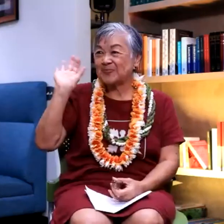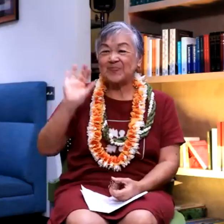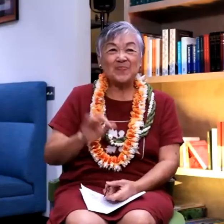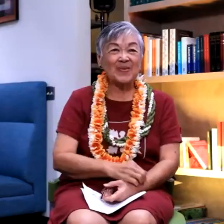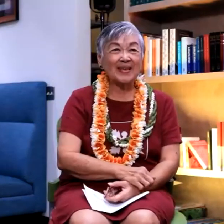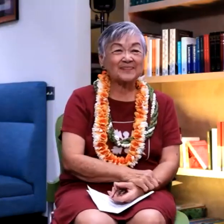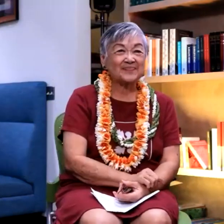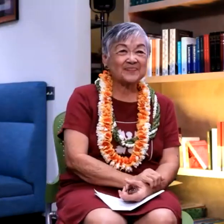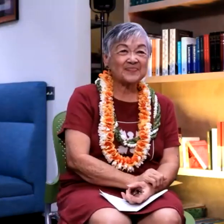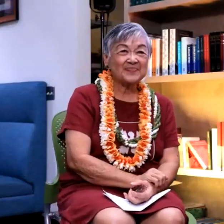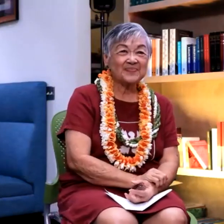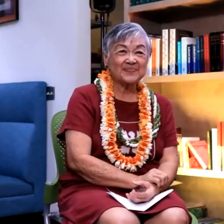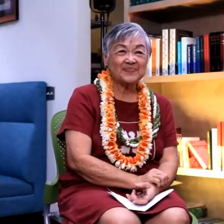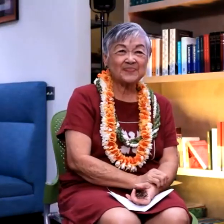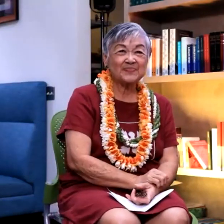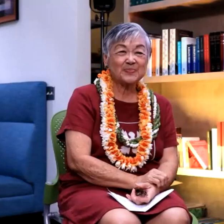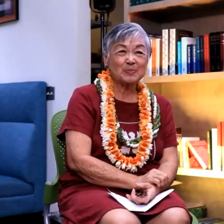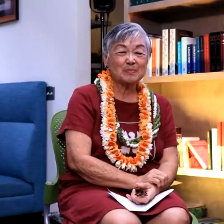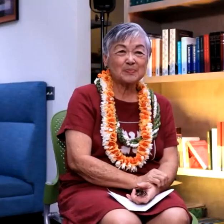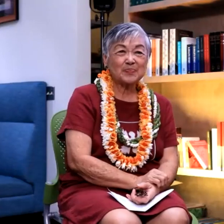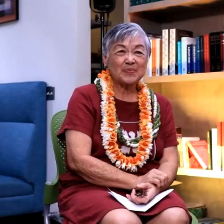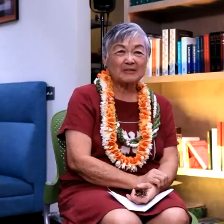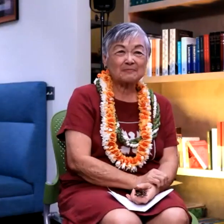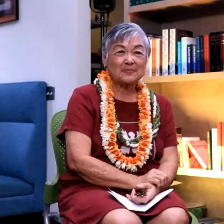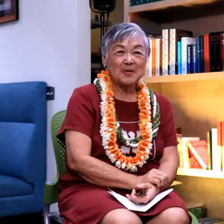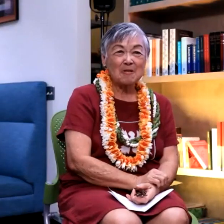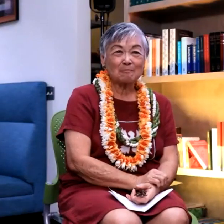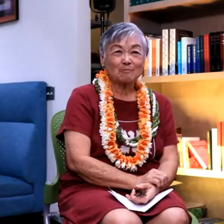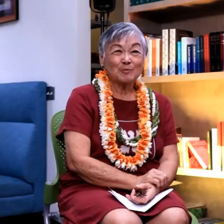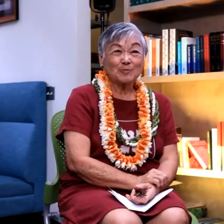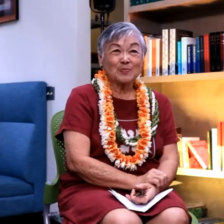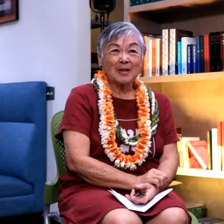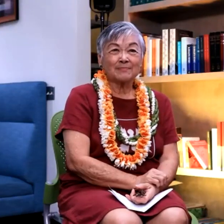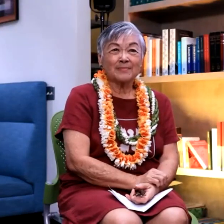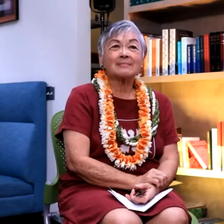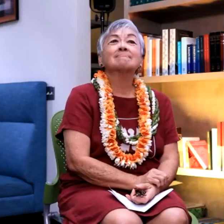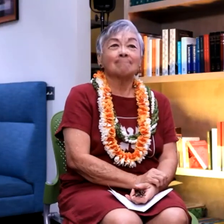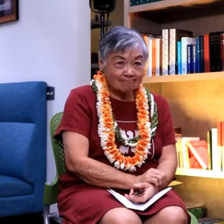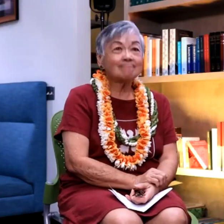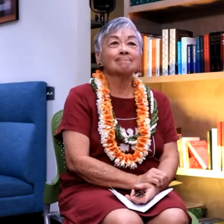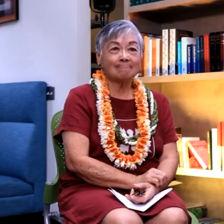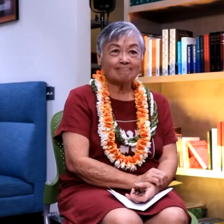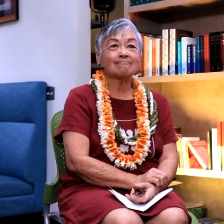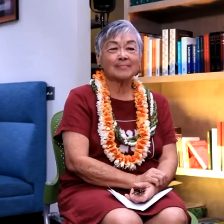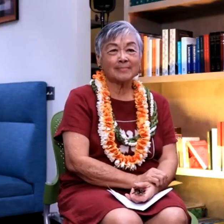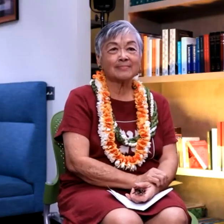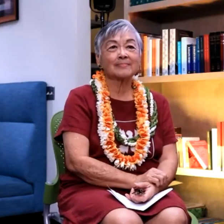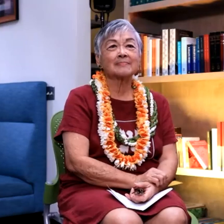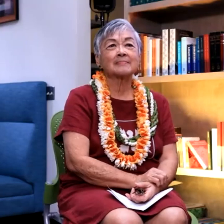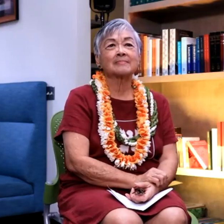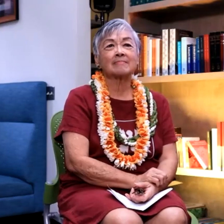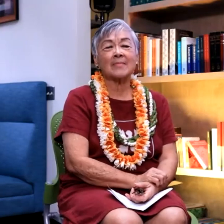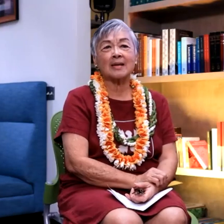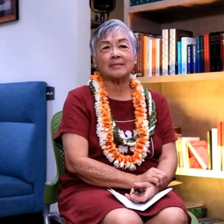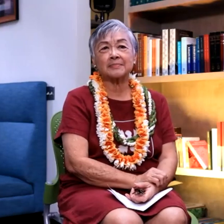I'm in the linguistics department, so I actually know James Woodward quite well. Um, and my